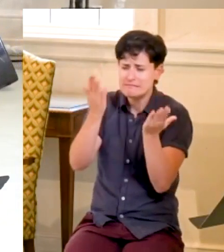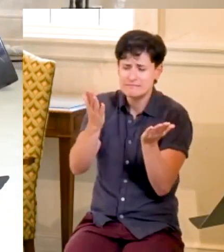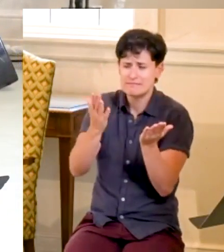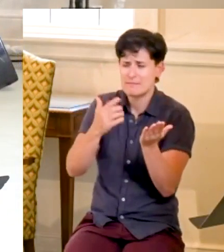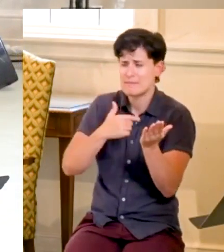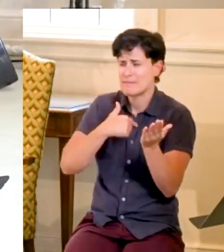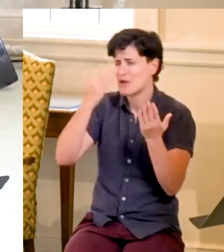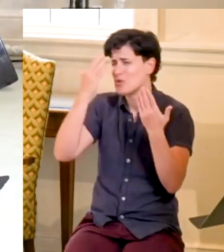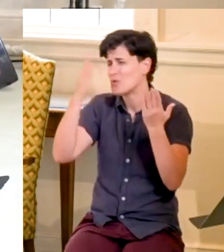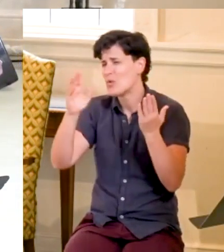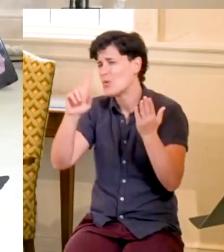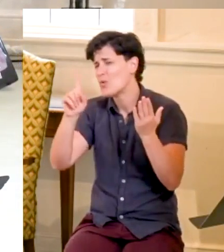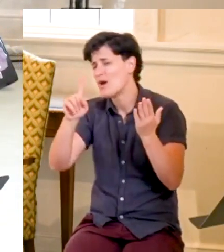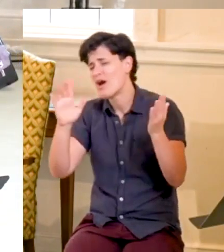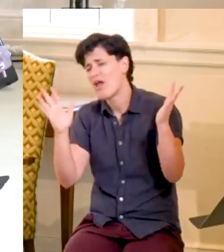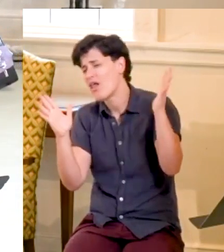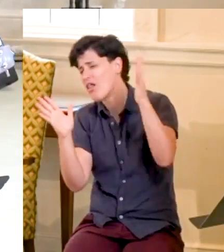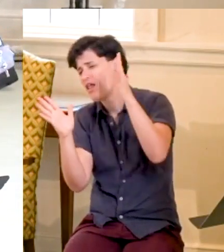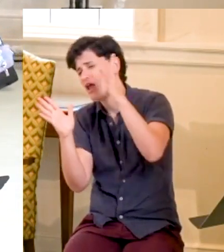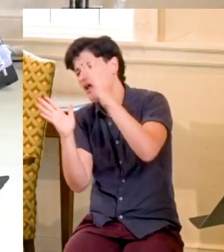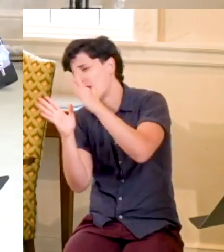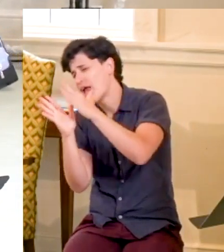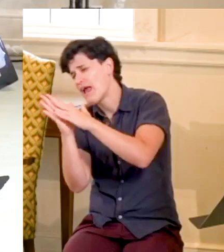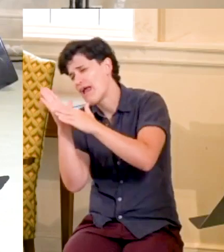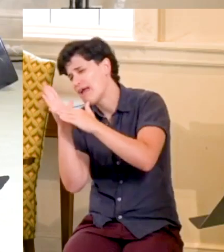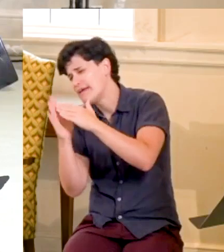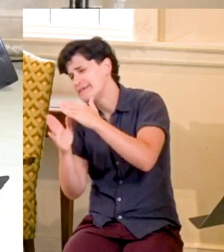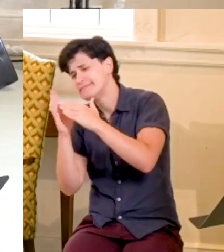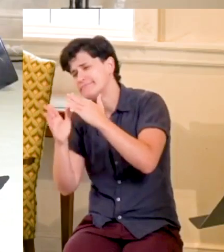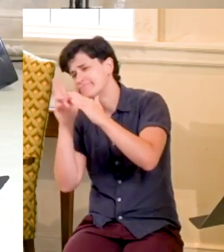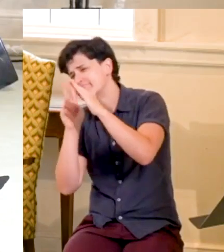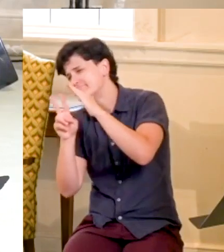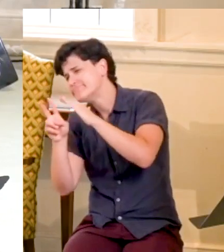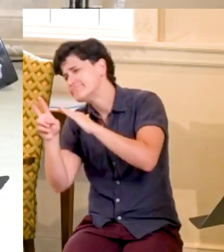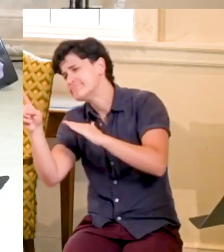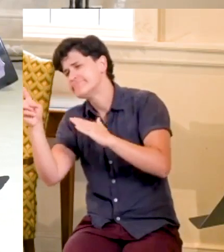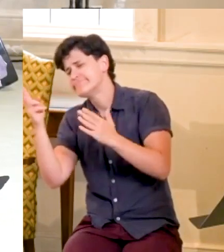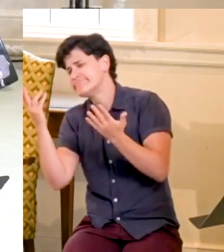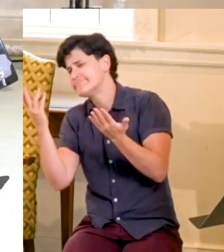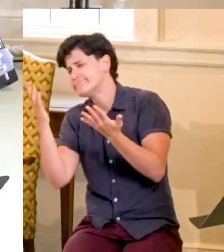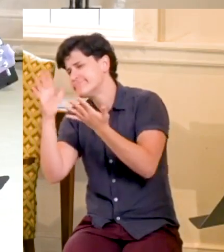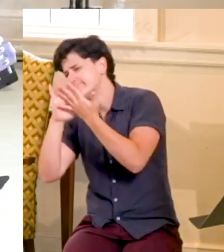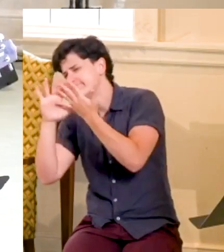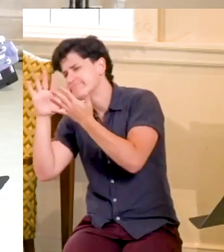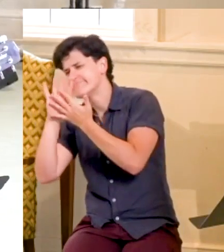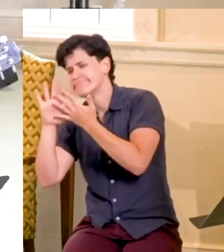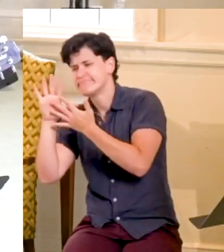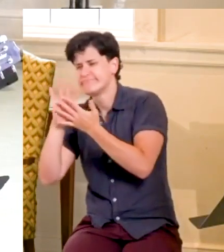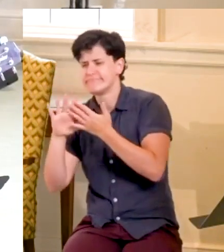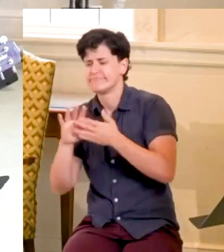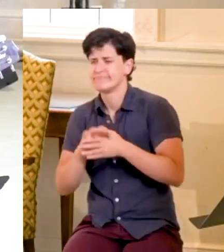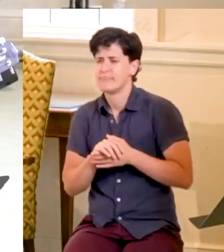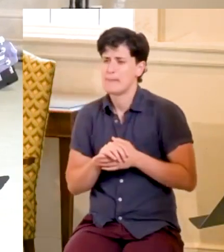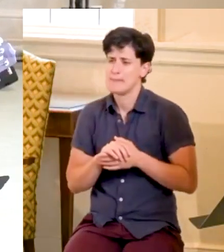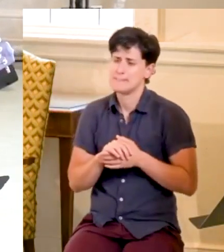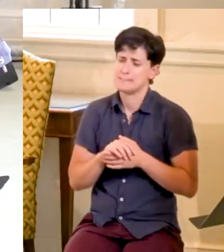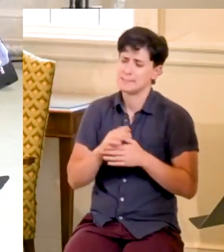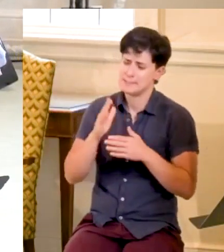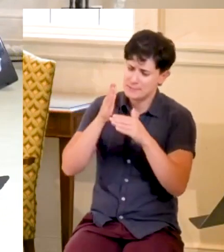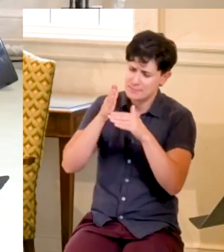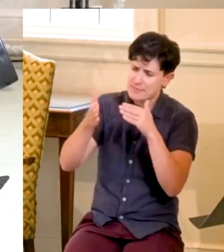begins, and I don't know where it all will end. We're better off for all that we